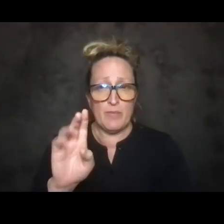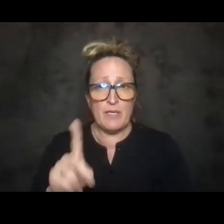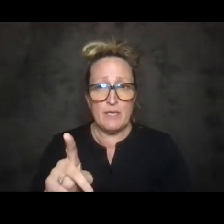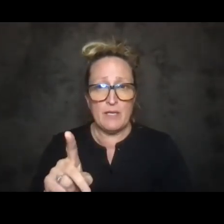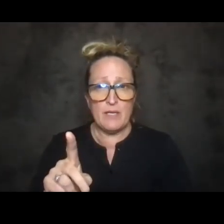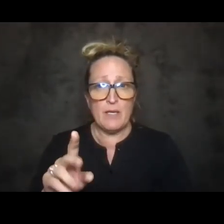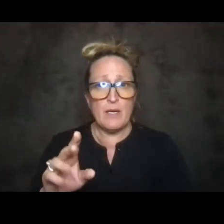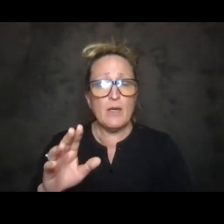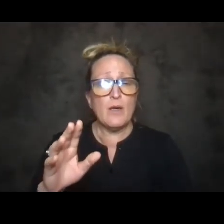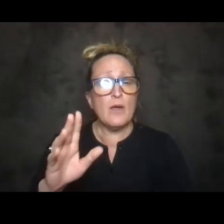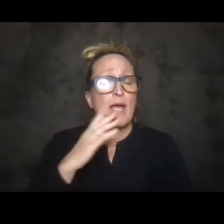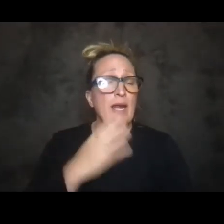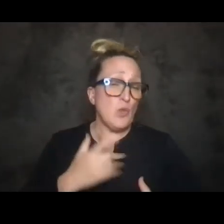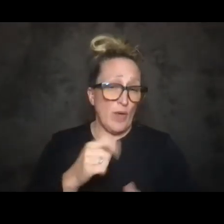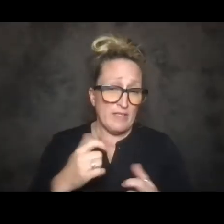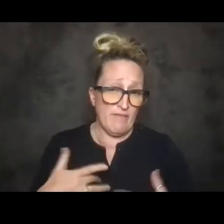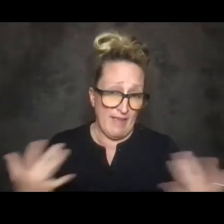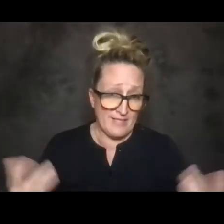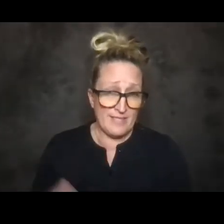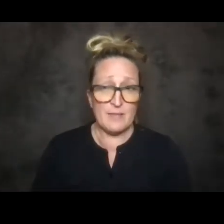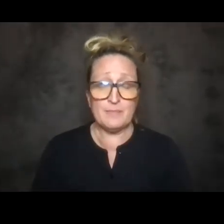that you enjoy this event.